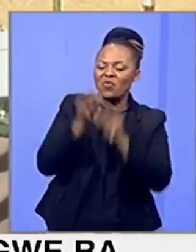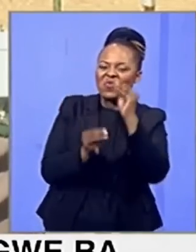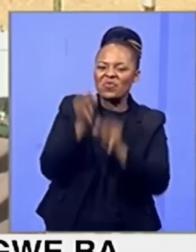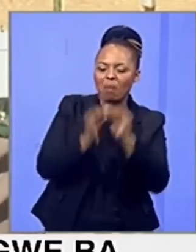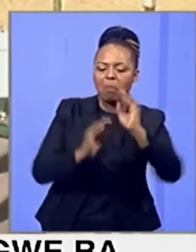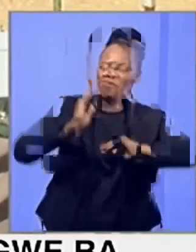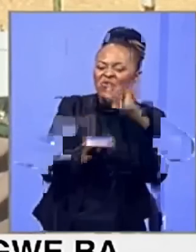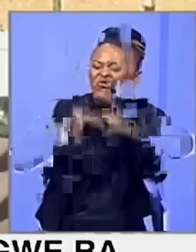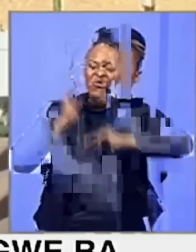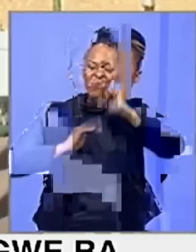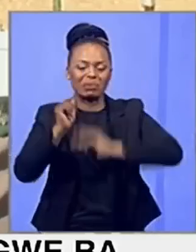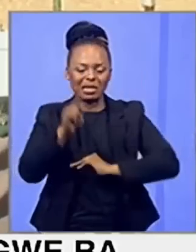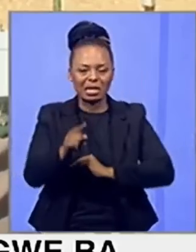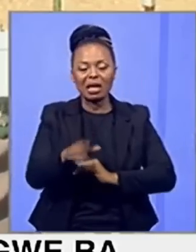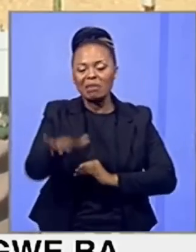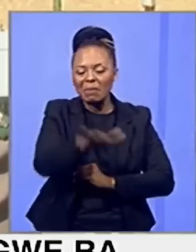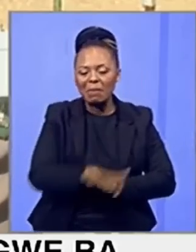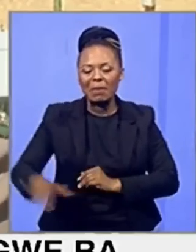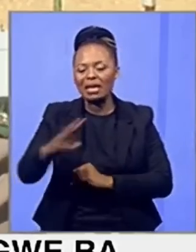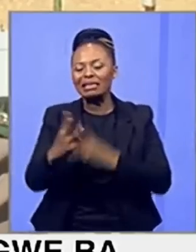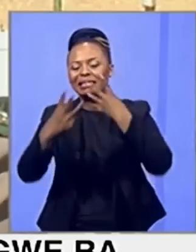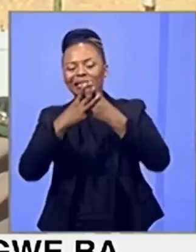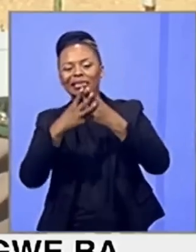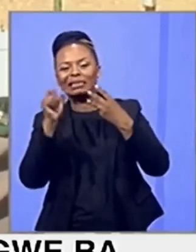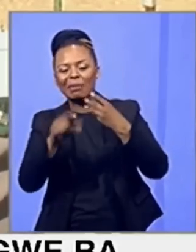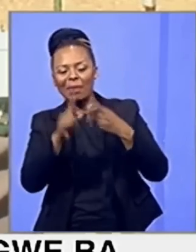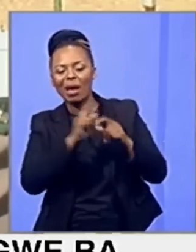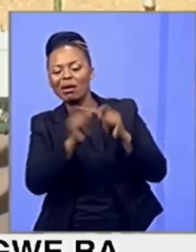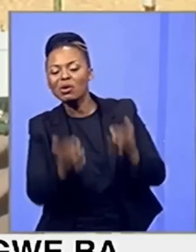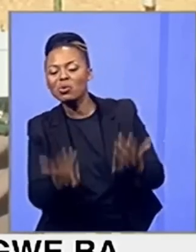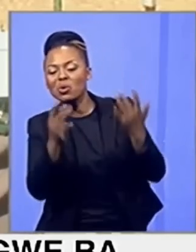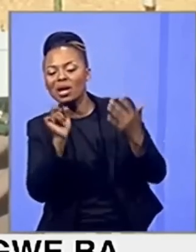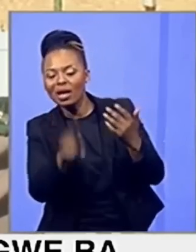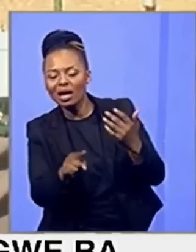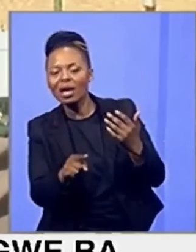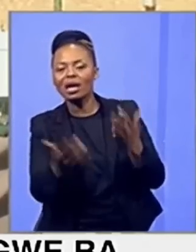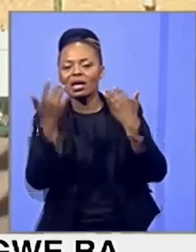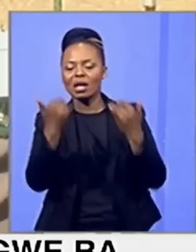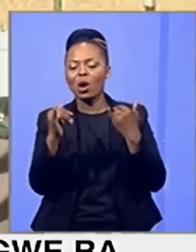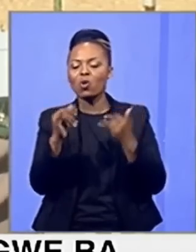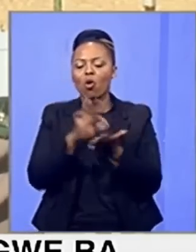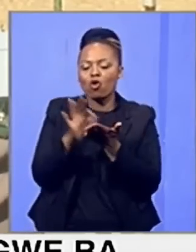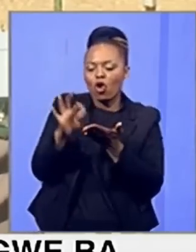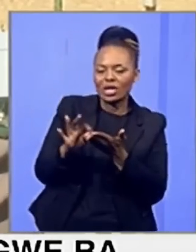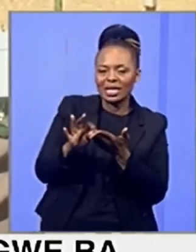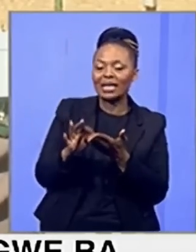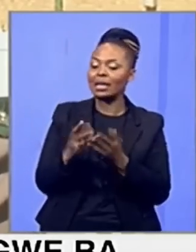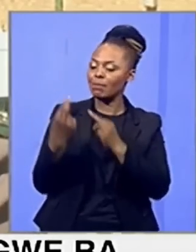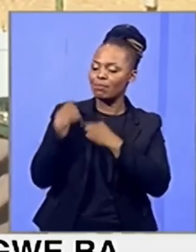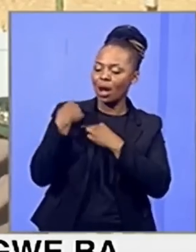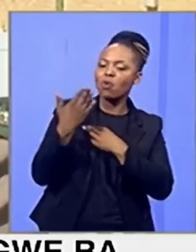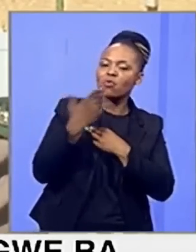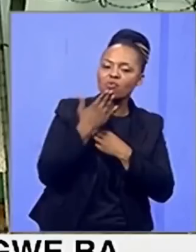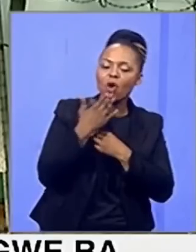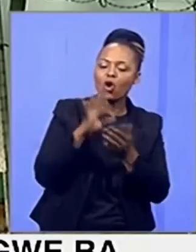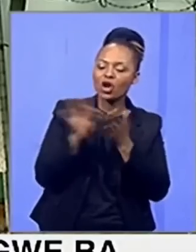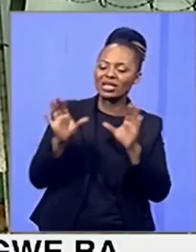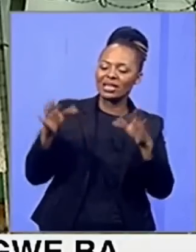renovations to the facility itself, that is covered in the contract, is the responsibility of the